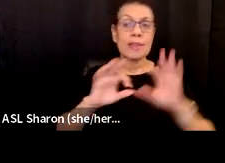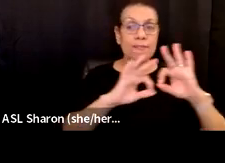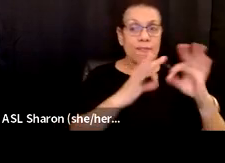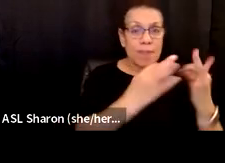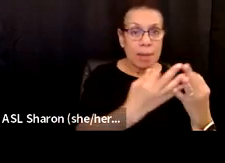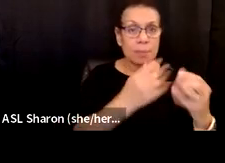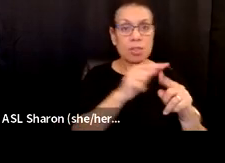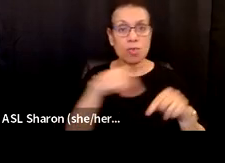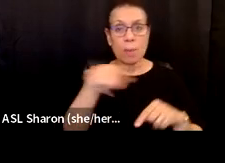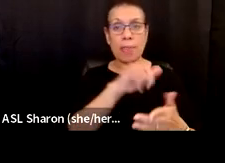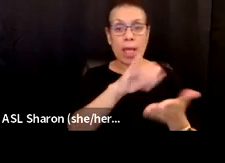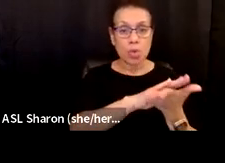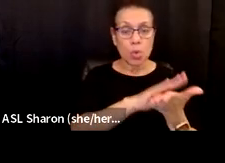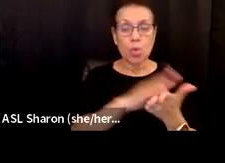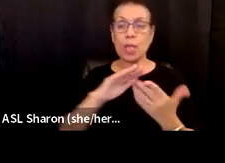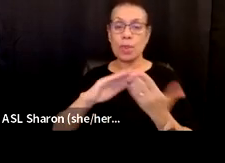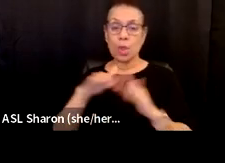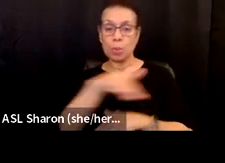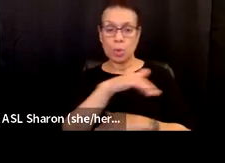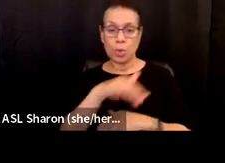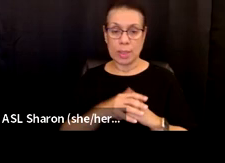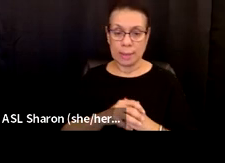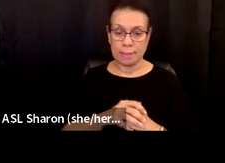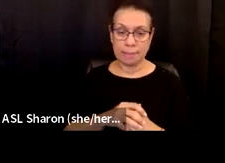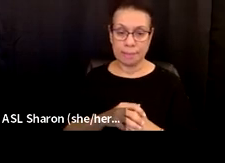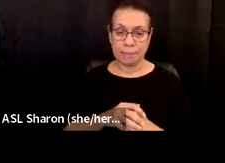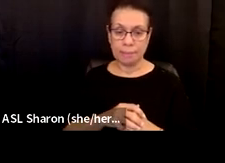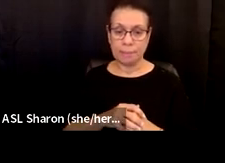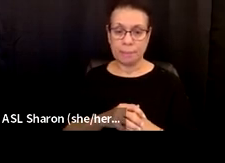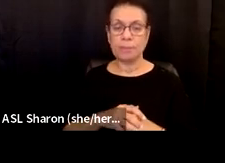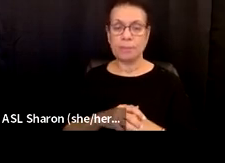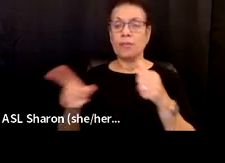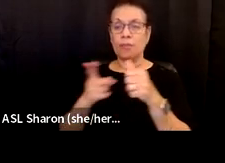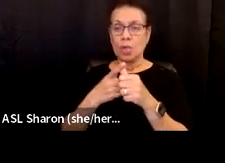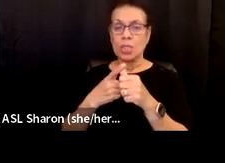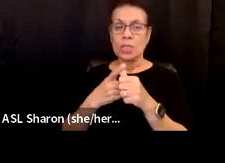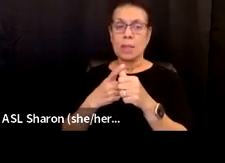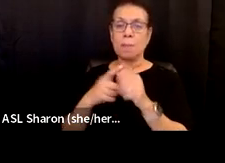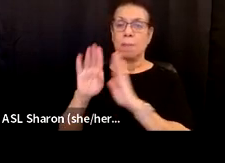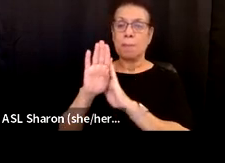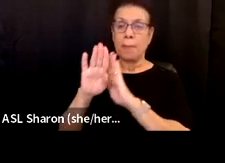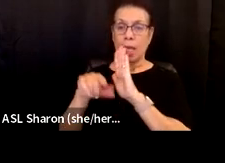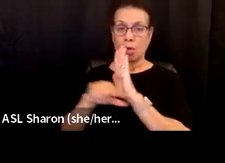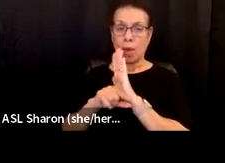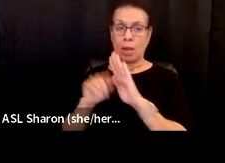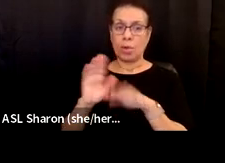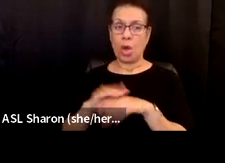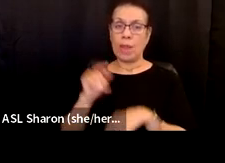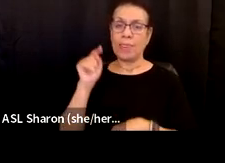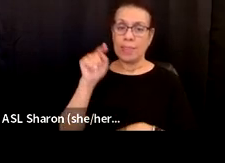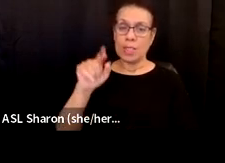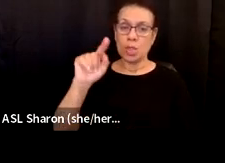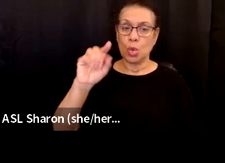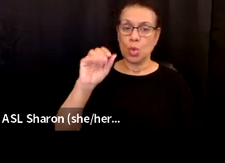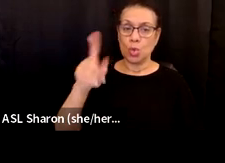those schools and from the school community in that process so let me just give you a little background specifically on this specific tool